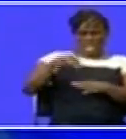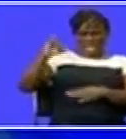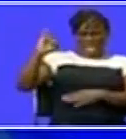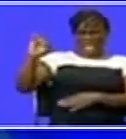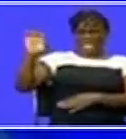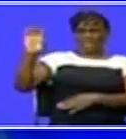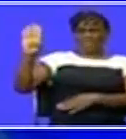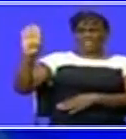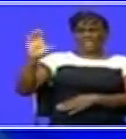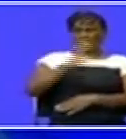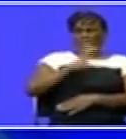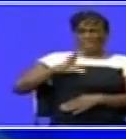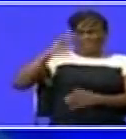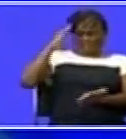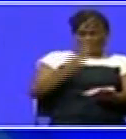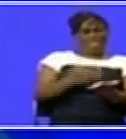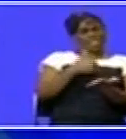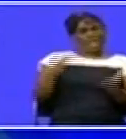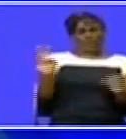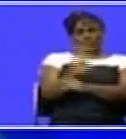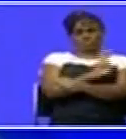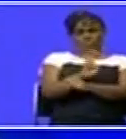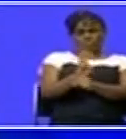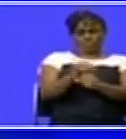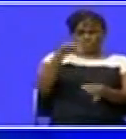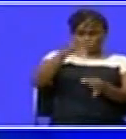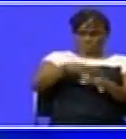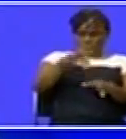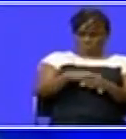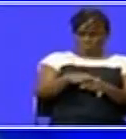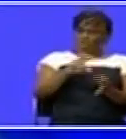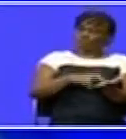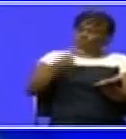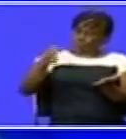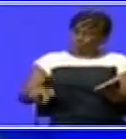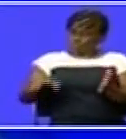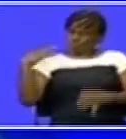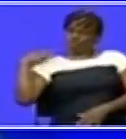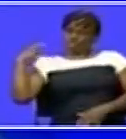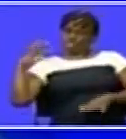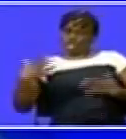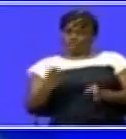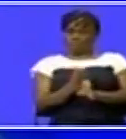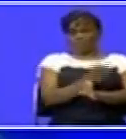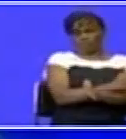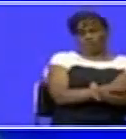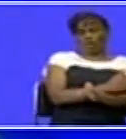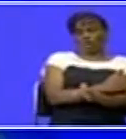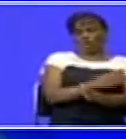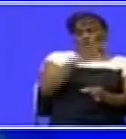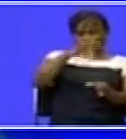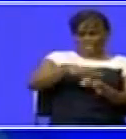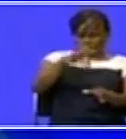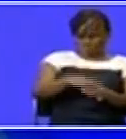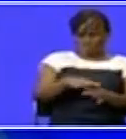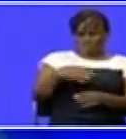Commissioners have lost credibility to supervise the next polls and should either voluntarily quit before the 2017 elections or be forced out.